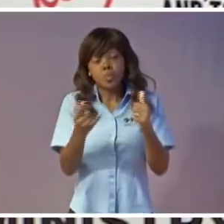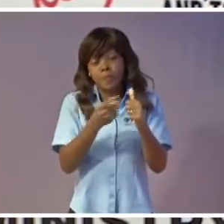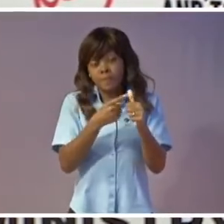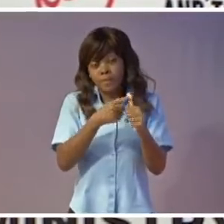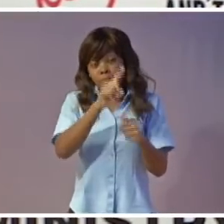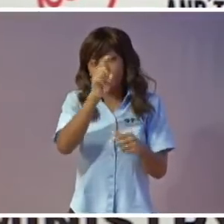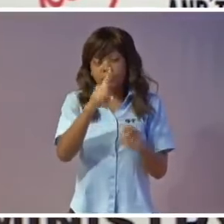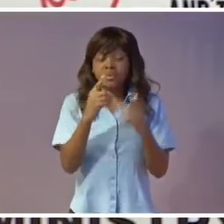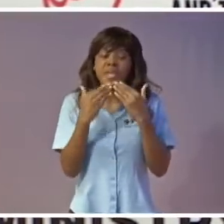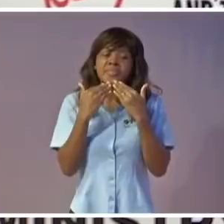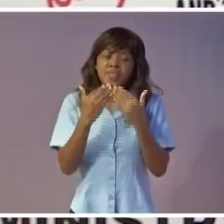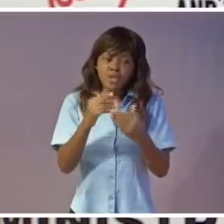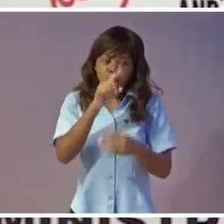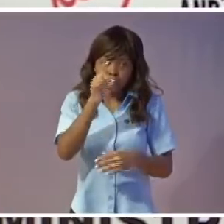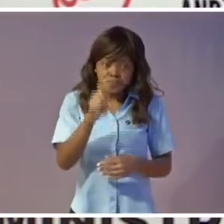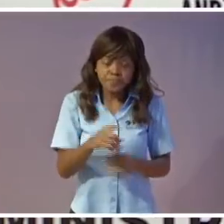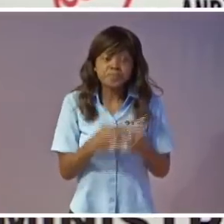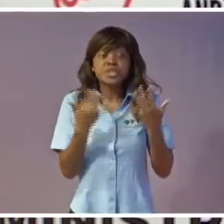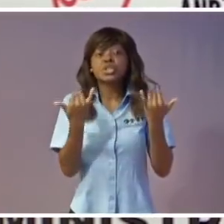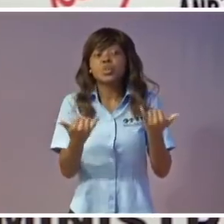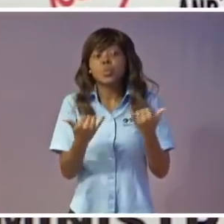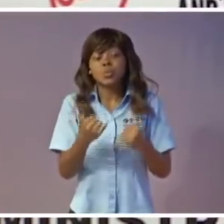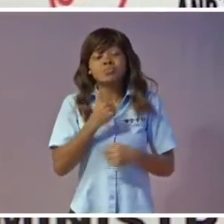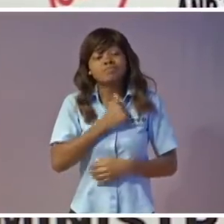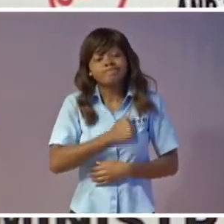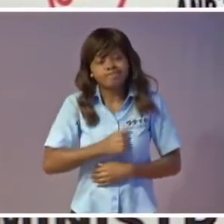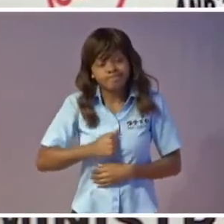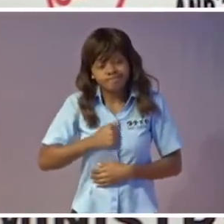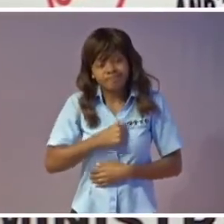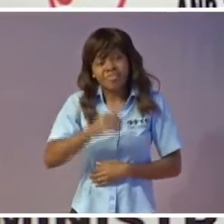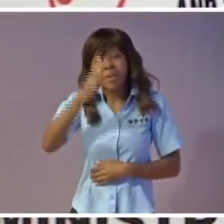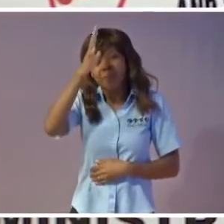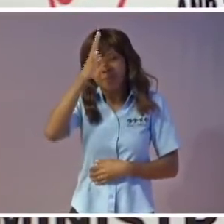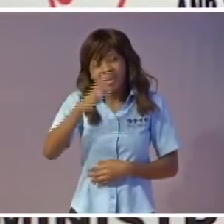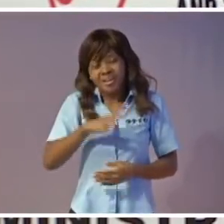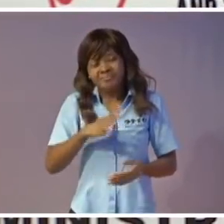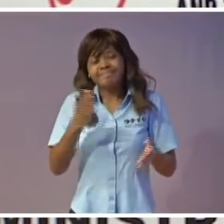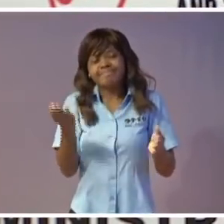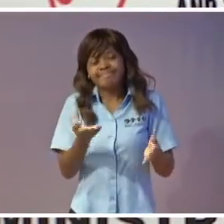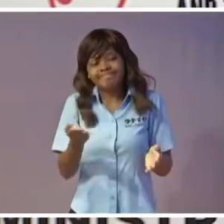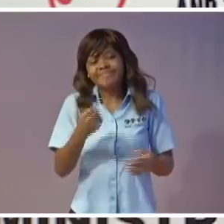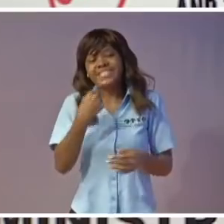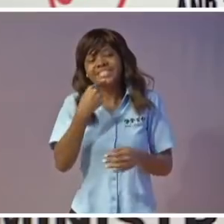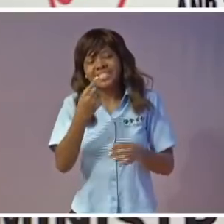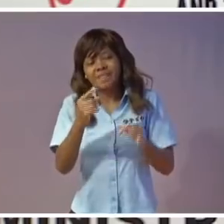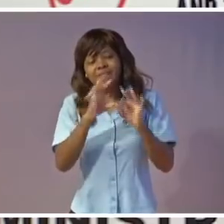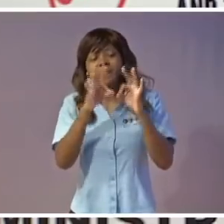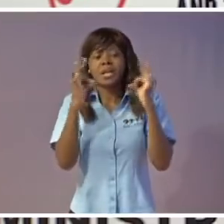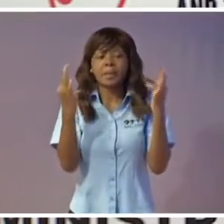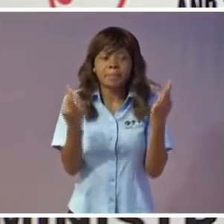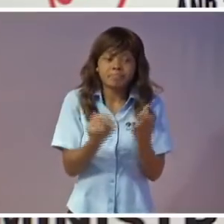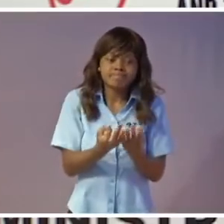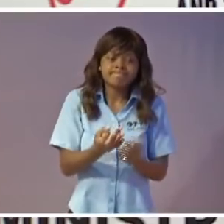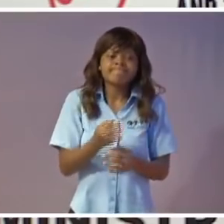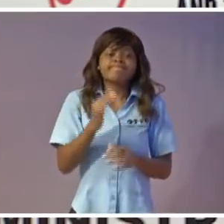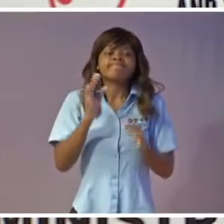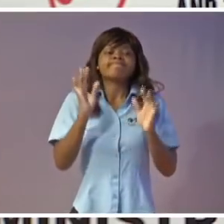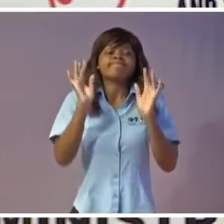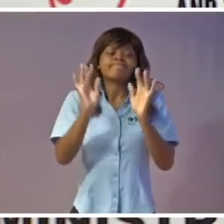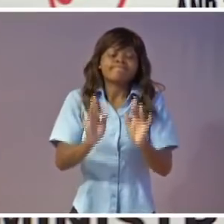The promise of vaccinations, as we said from day one and globally, is that you have to take the issue